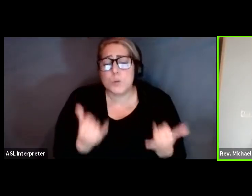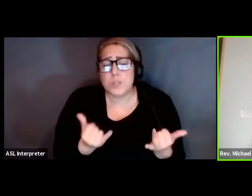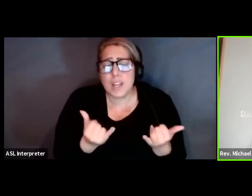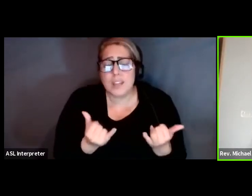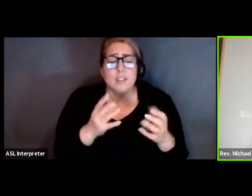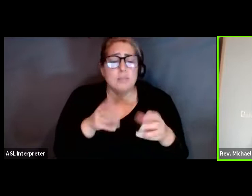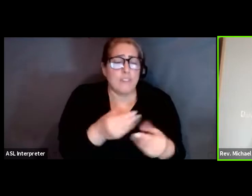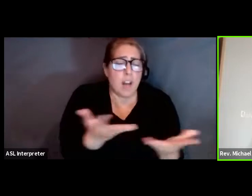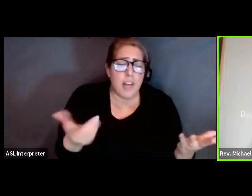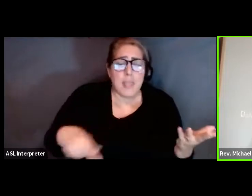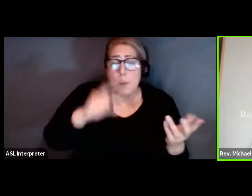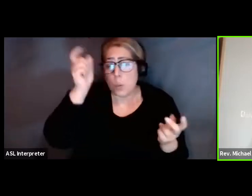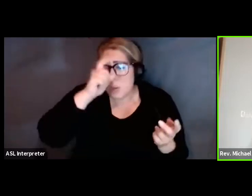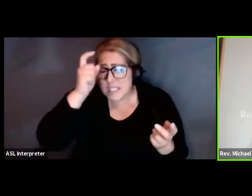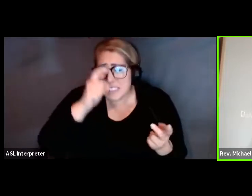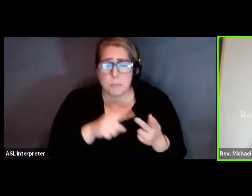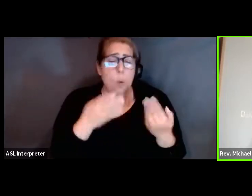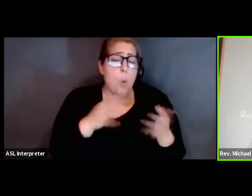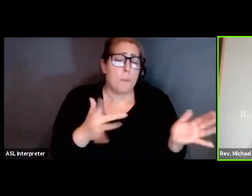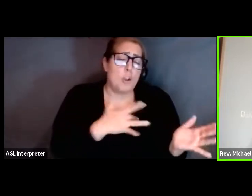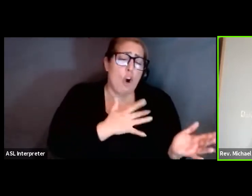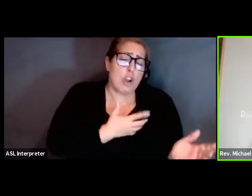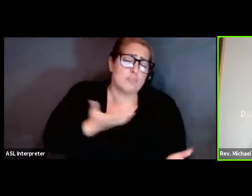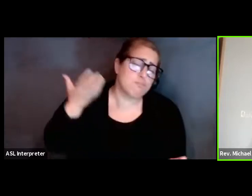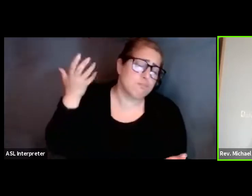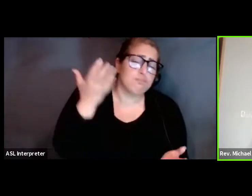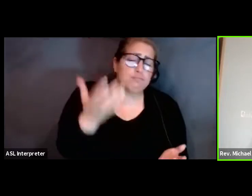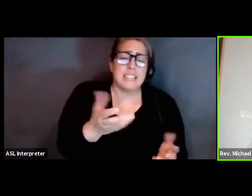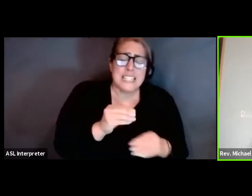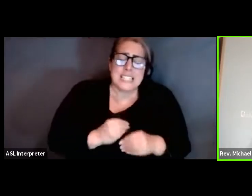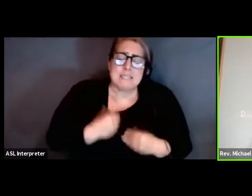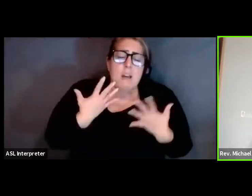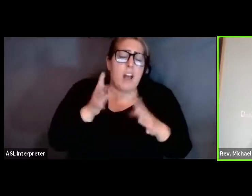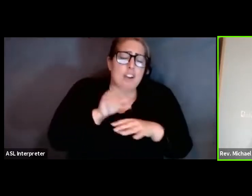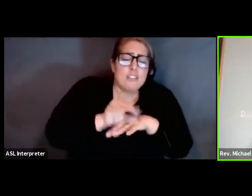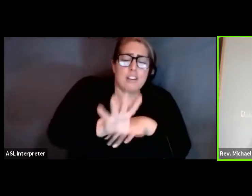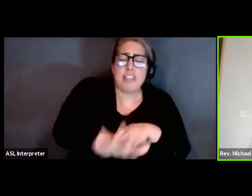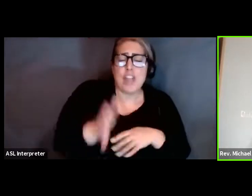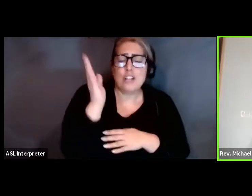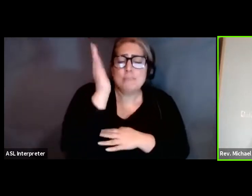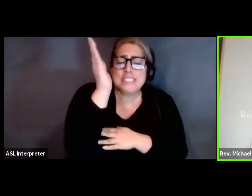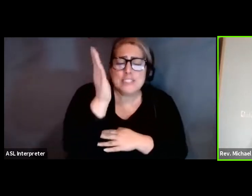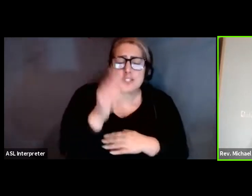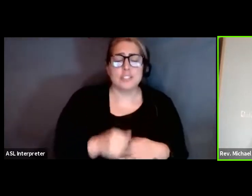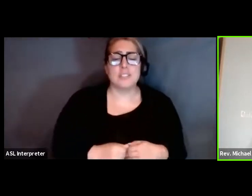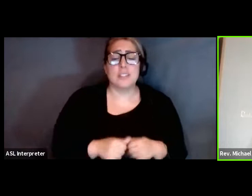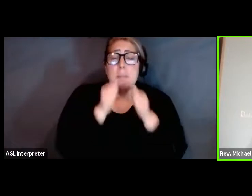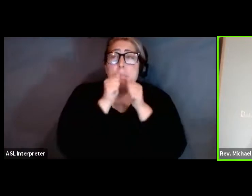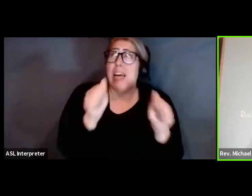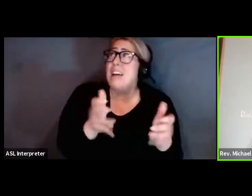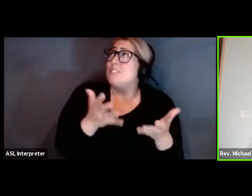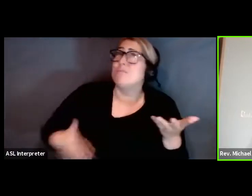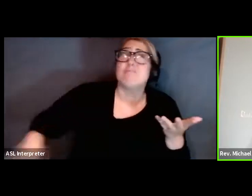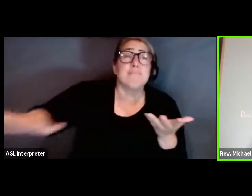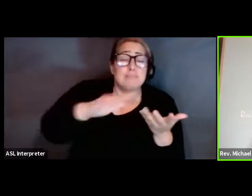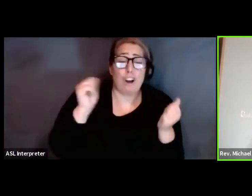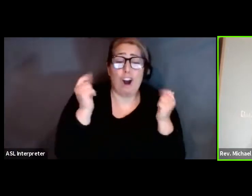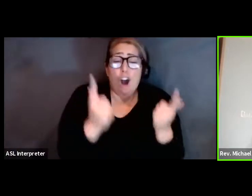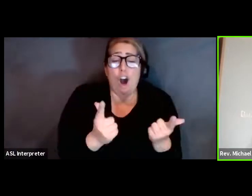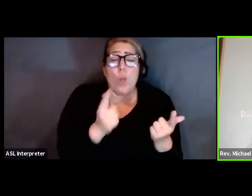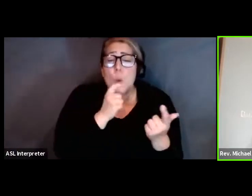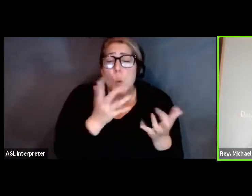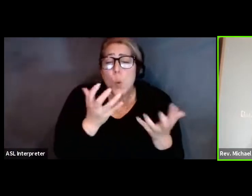open hearts, and inspired speech. Bless all of us who seek to do your will through our love of